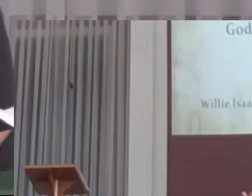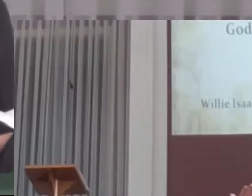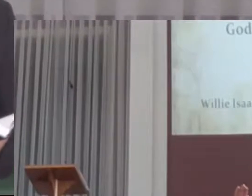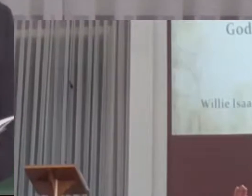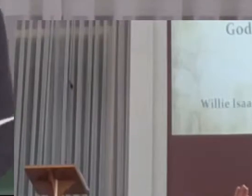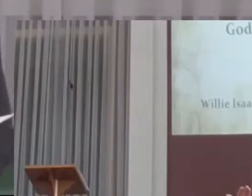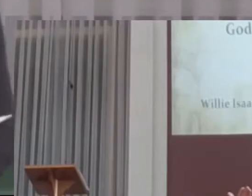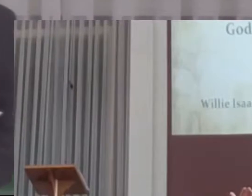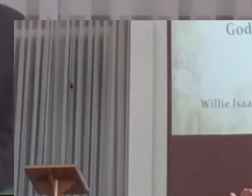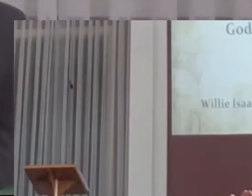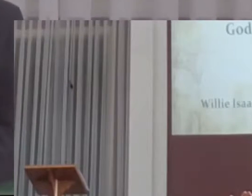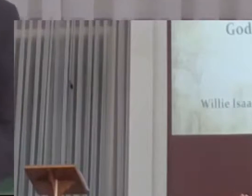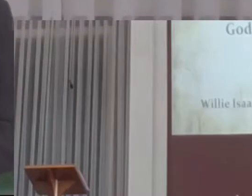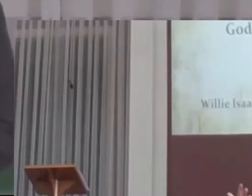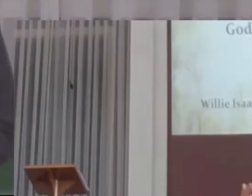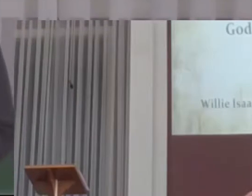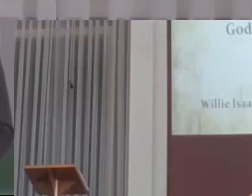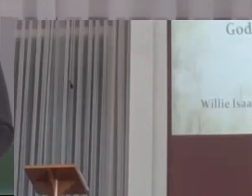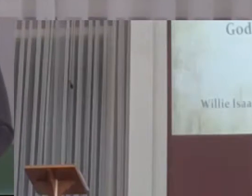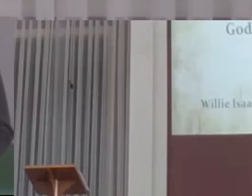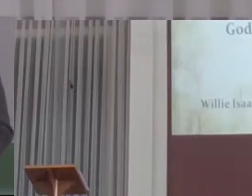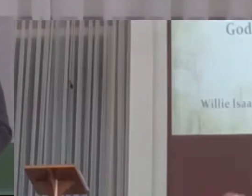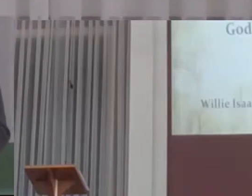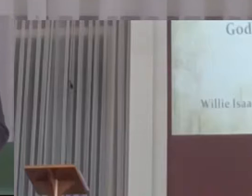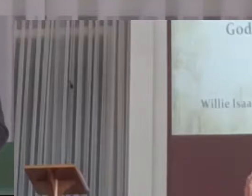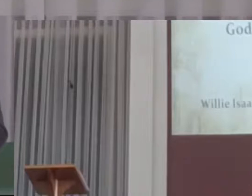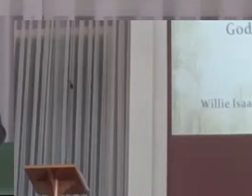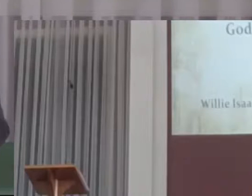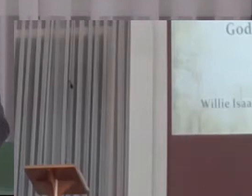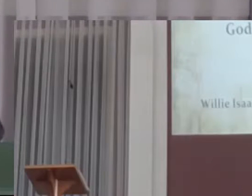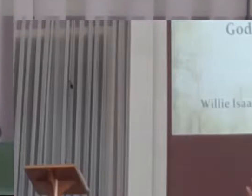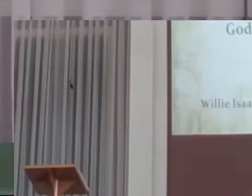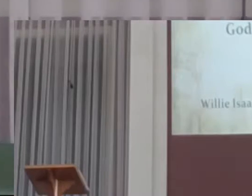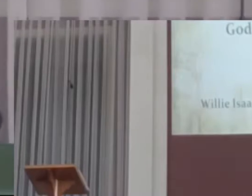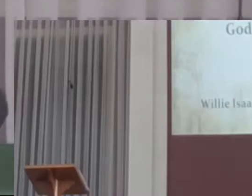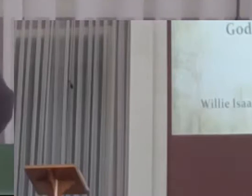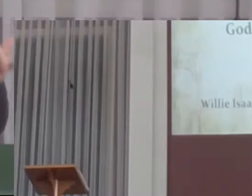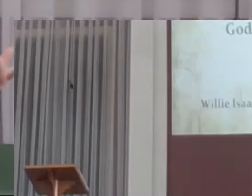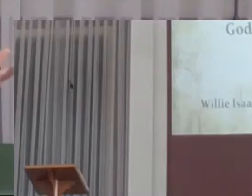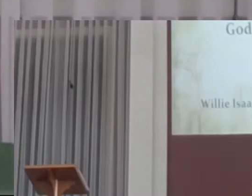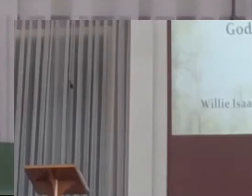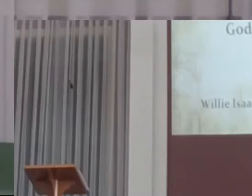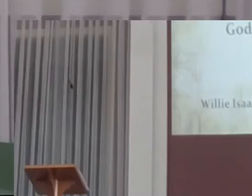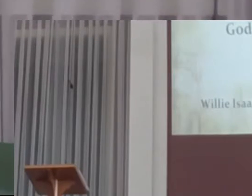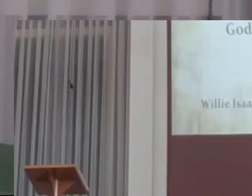to assure civil action by all. You know, the idea